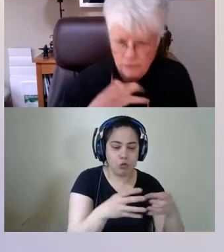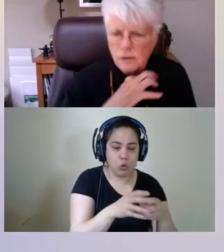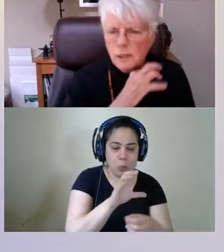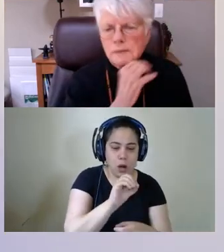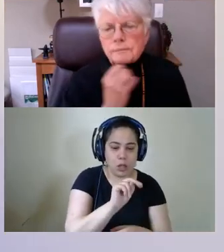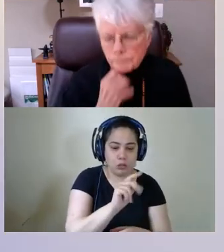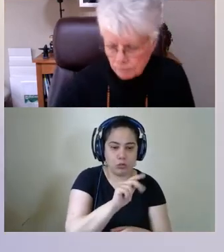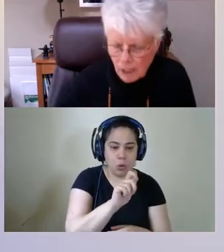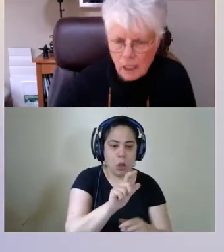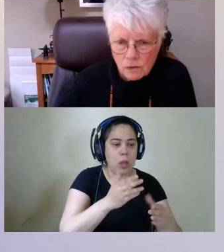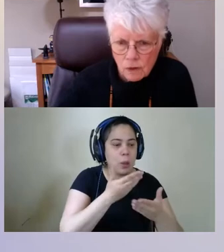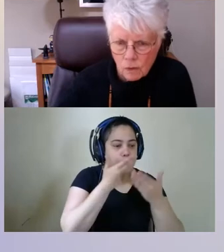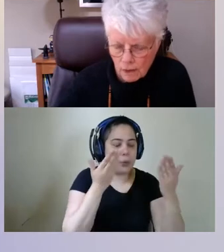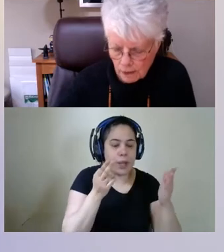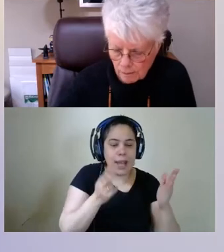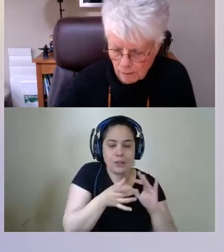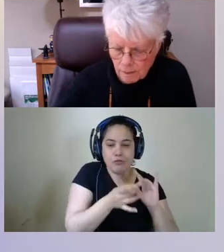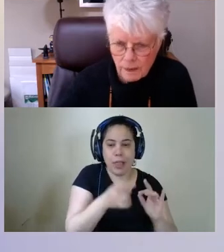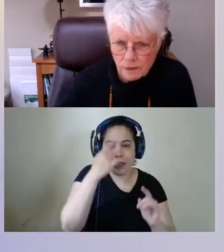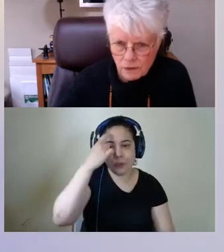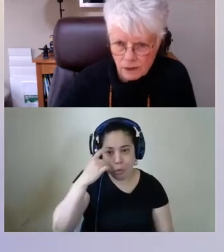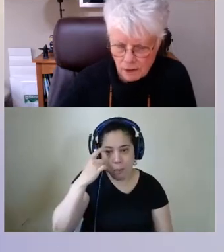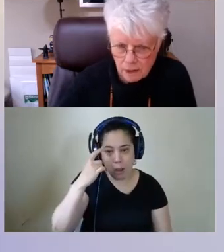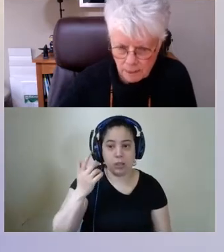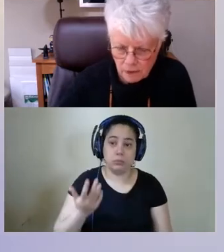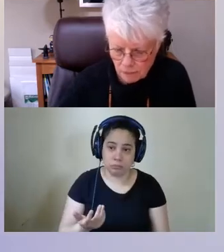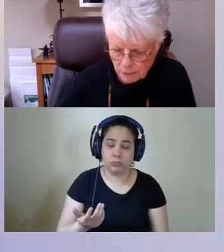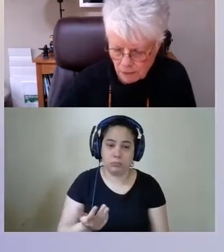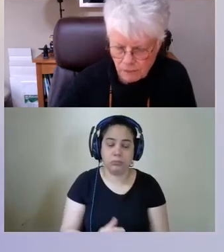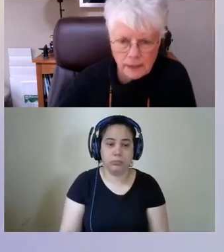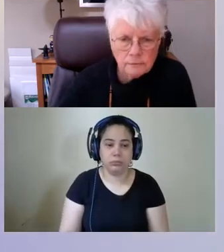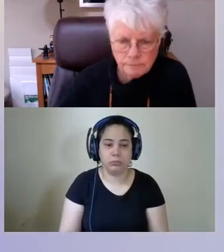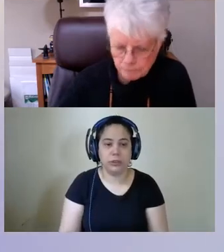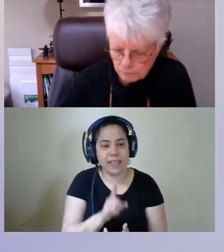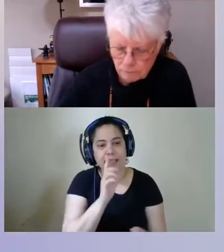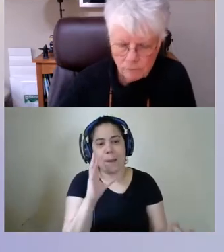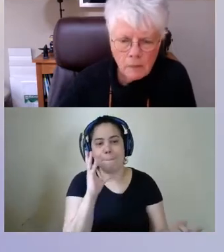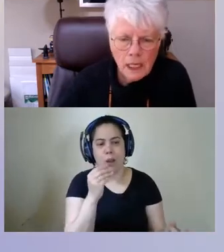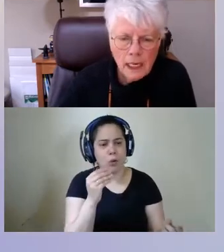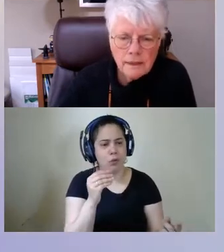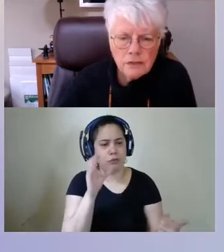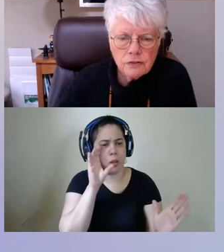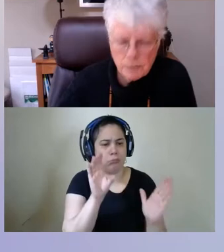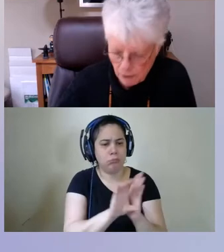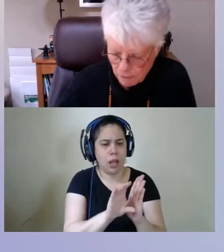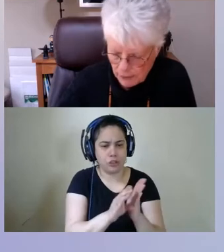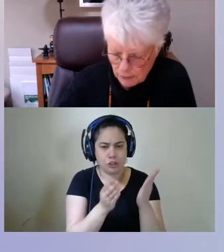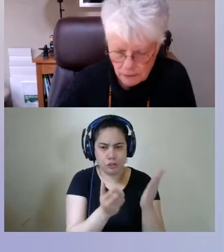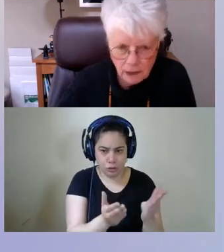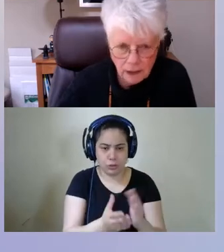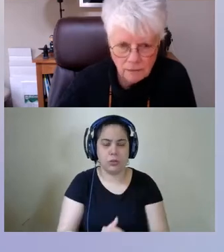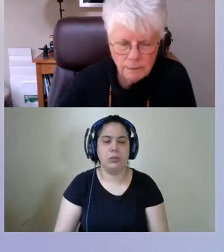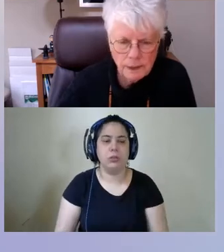history of trauma. So this is a beautiful profile. And this is the